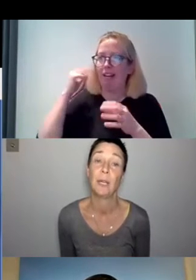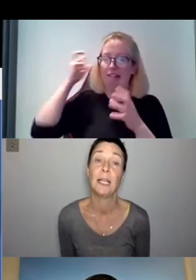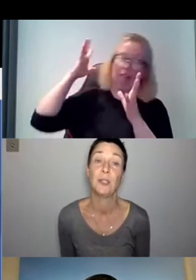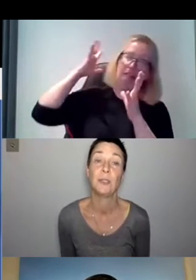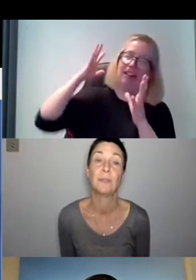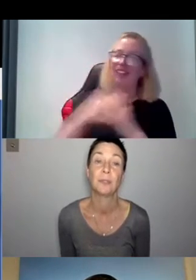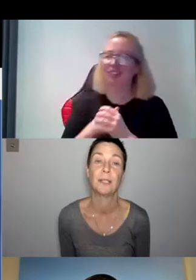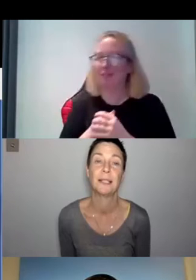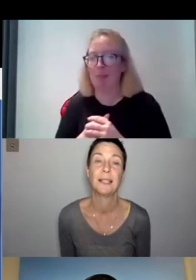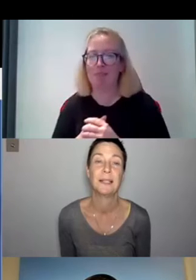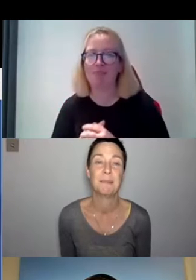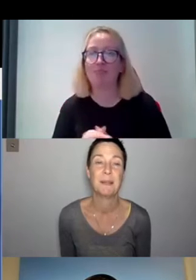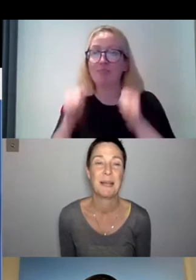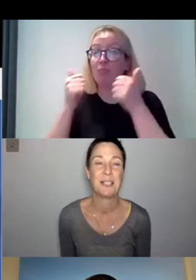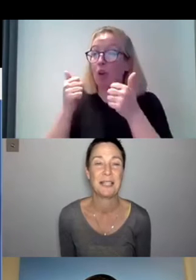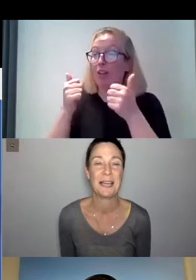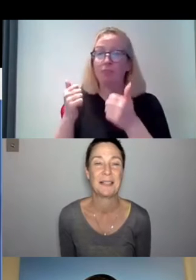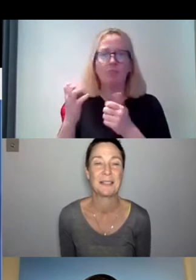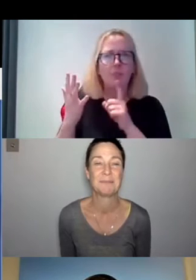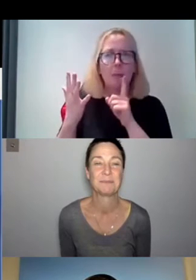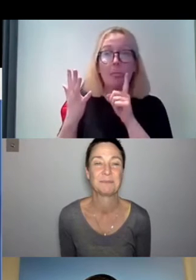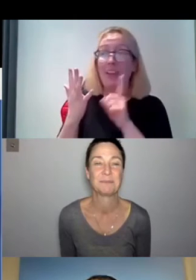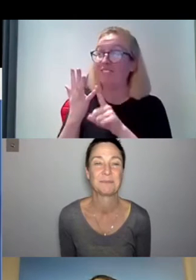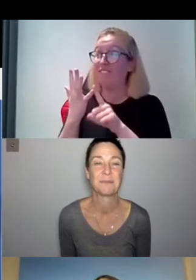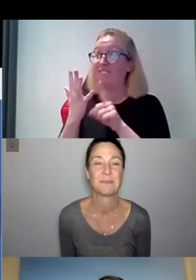been really useful in managing that.